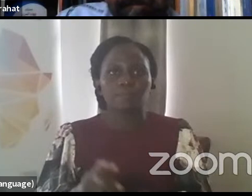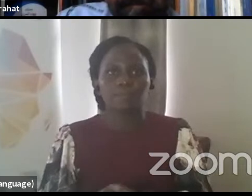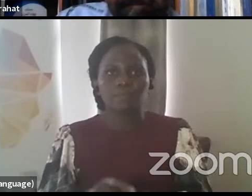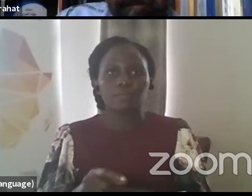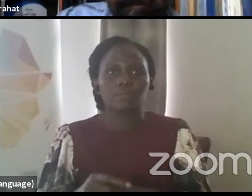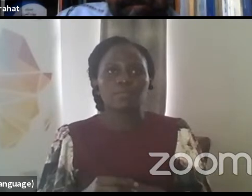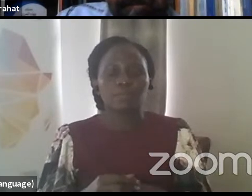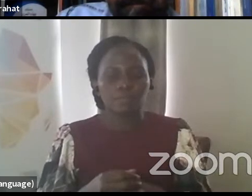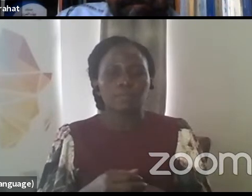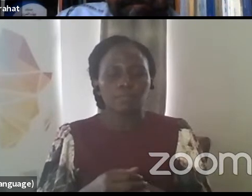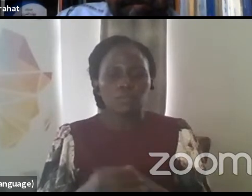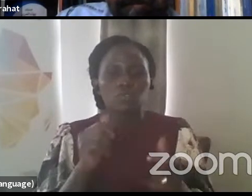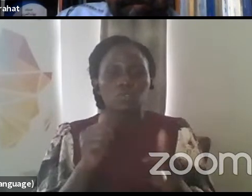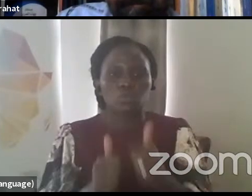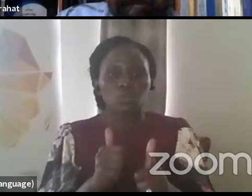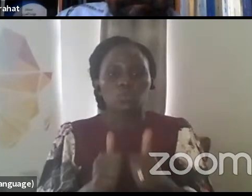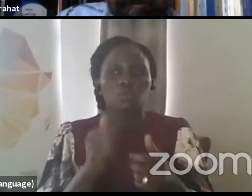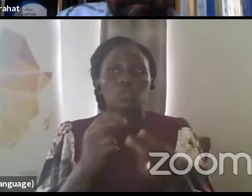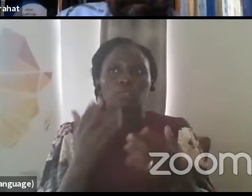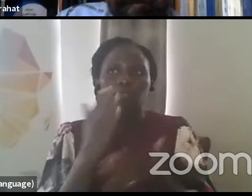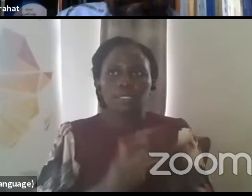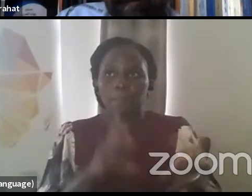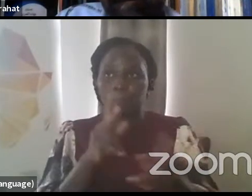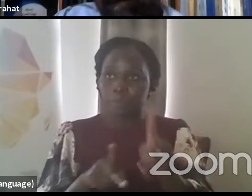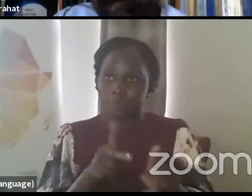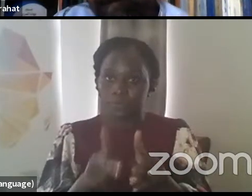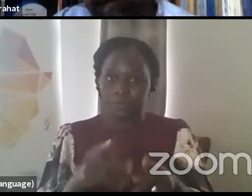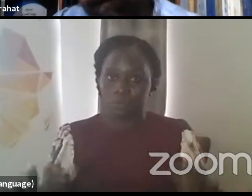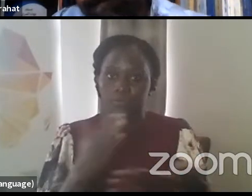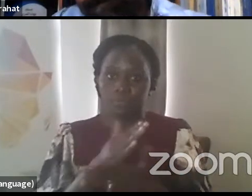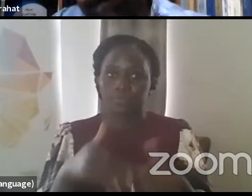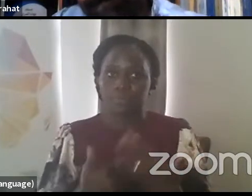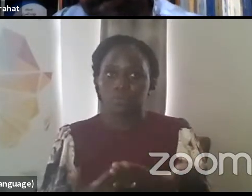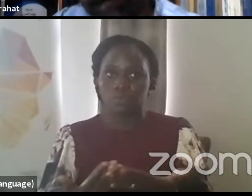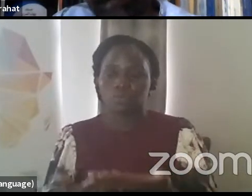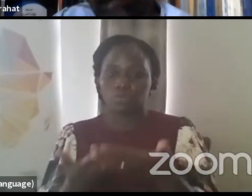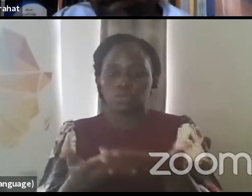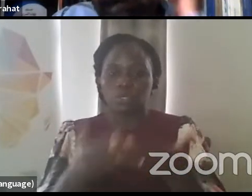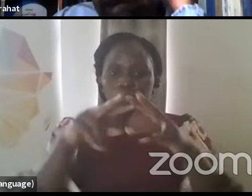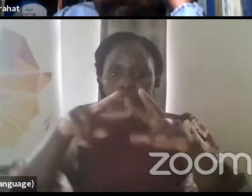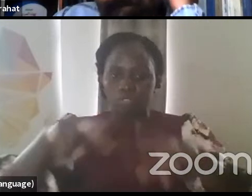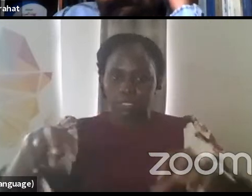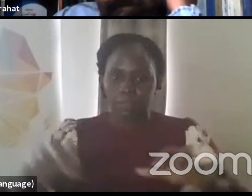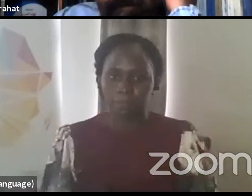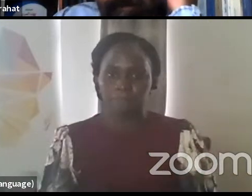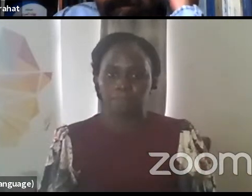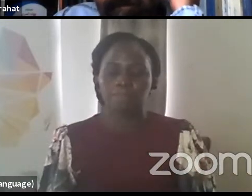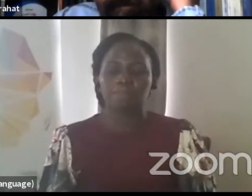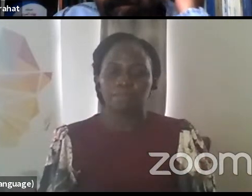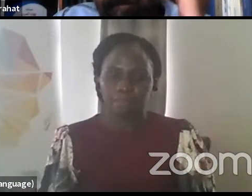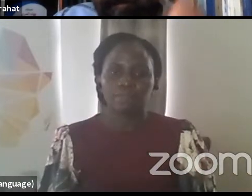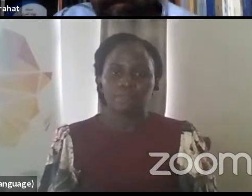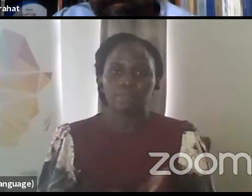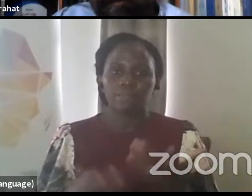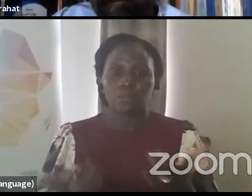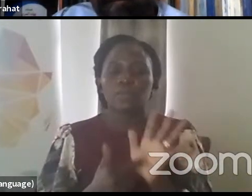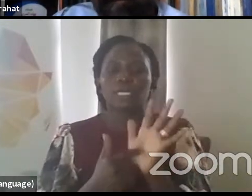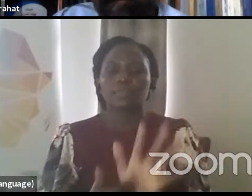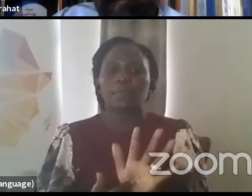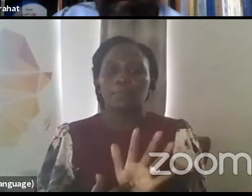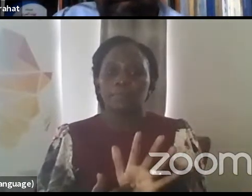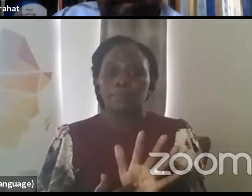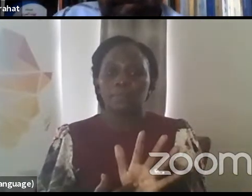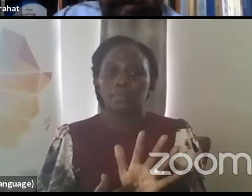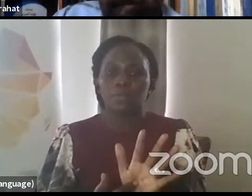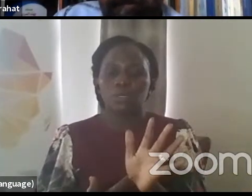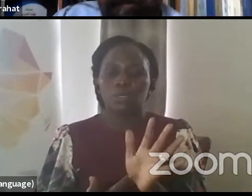immunity to certain people, and that those laws are being used just to, let's say, the weak bottle in the,